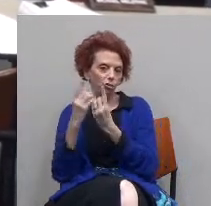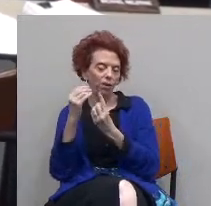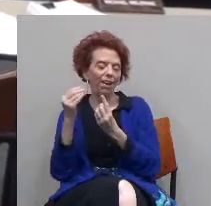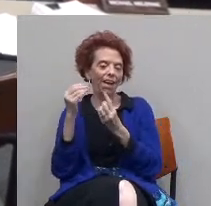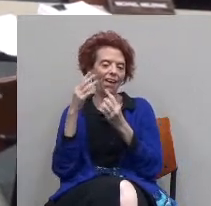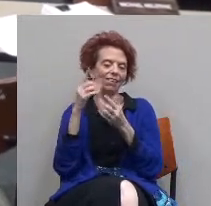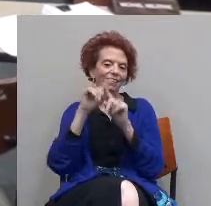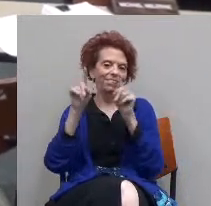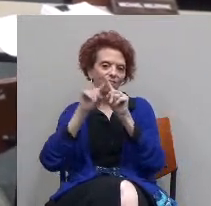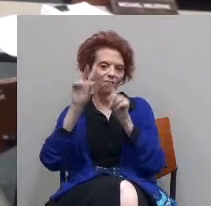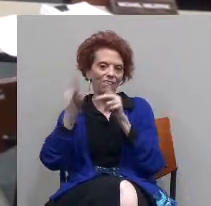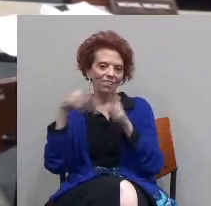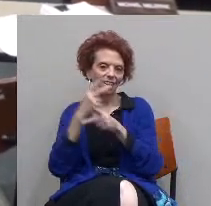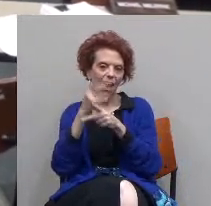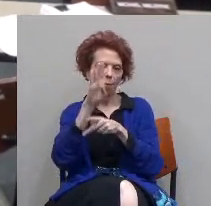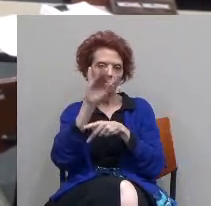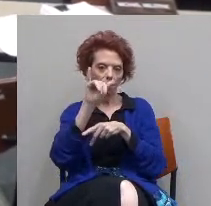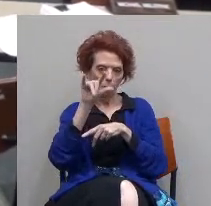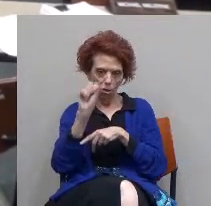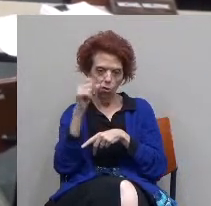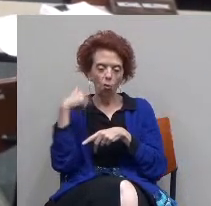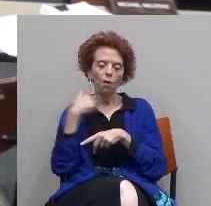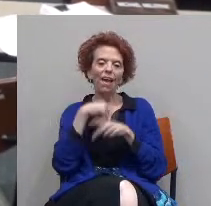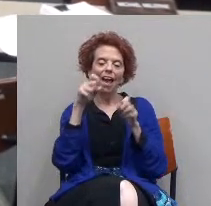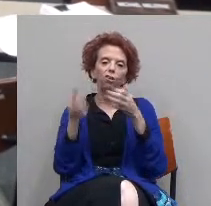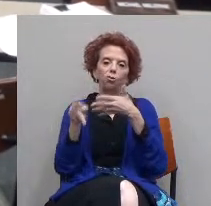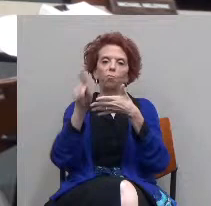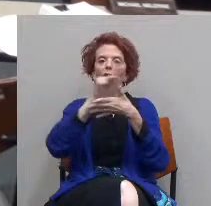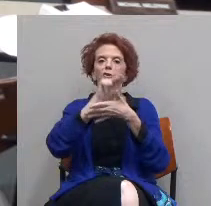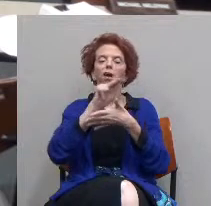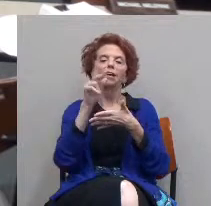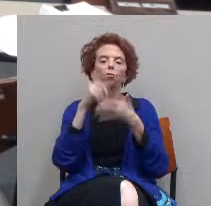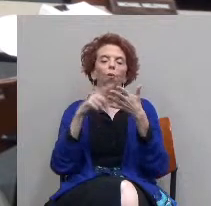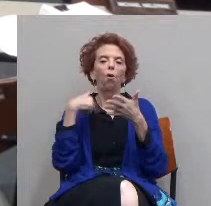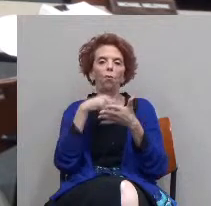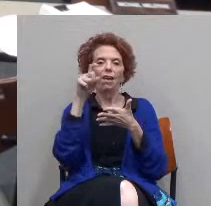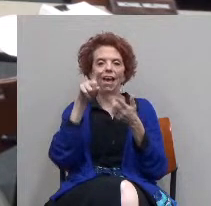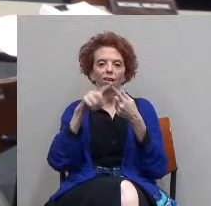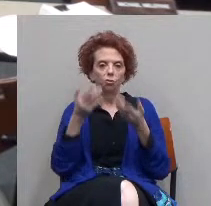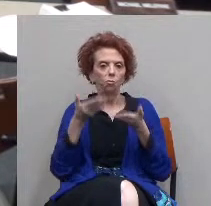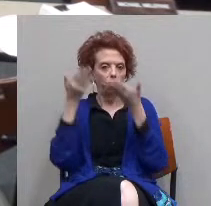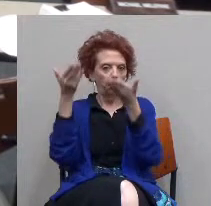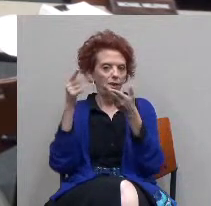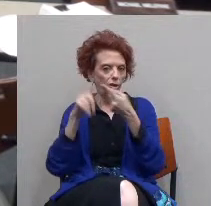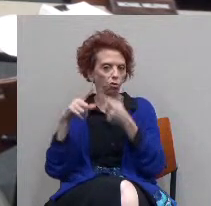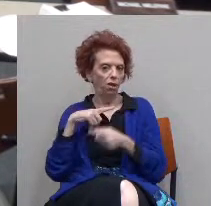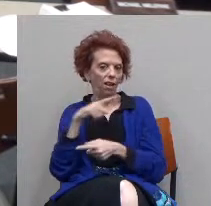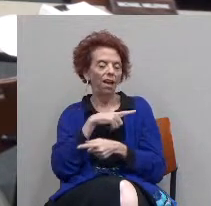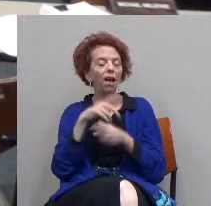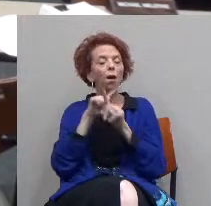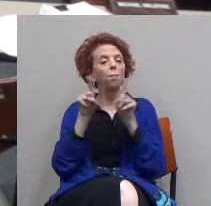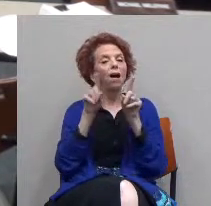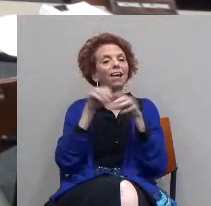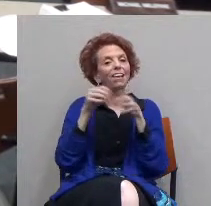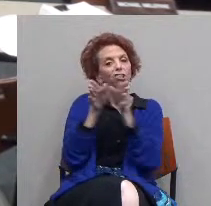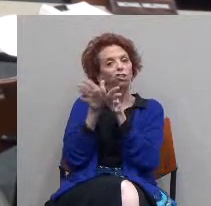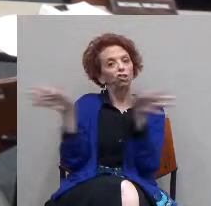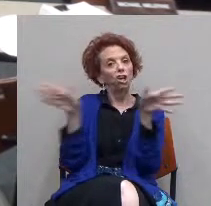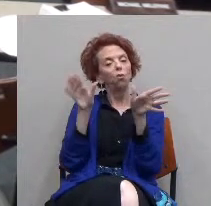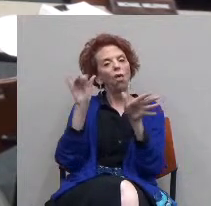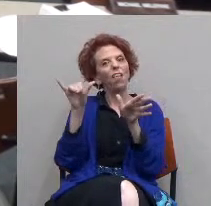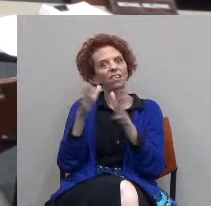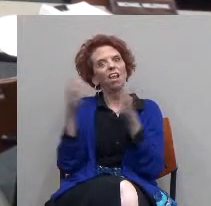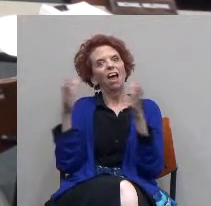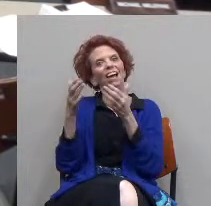bills, we had to prioritize the top bills that we needed to bring to the legislature at that time. In a general session, that would be a